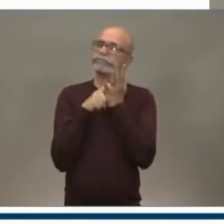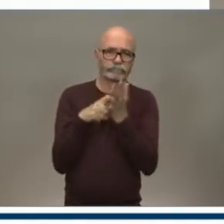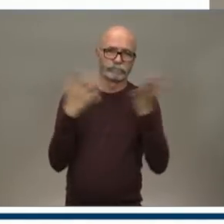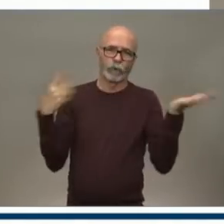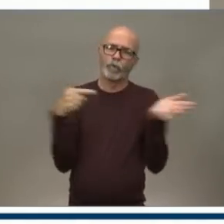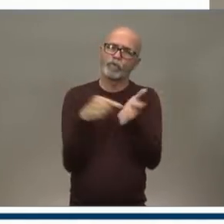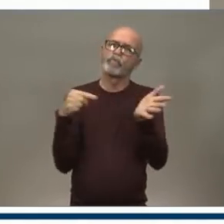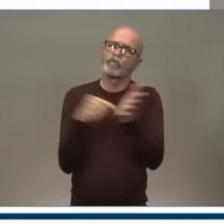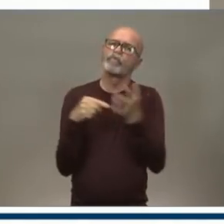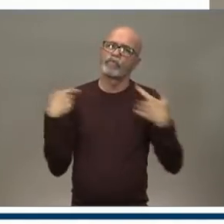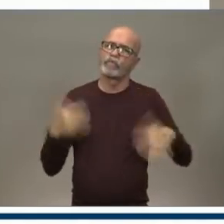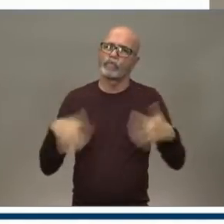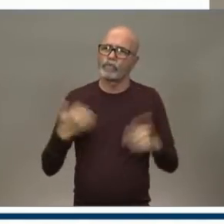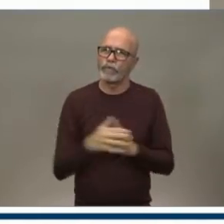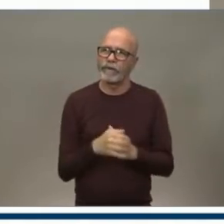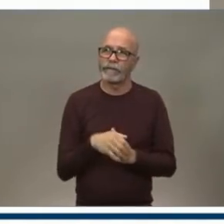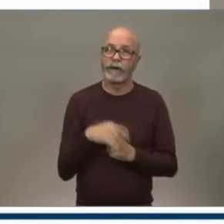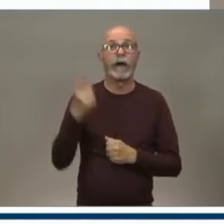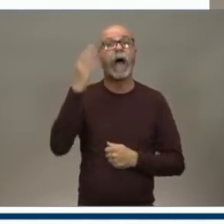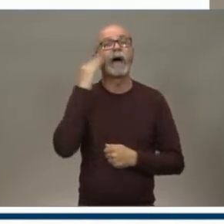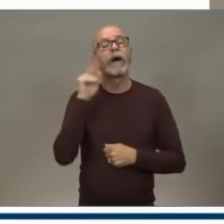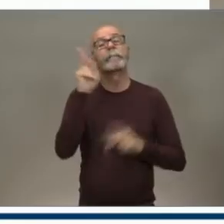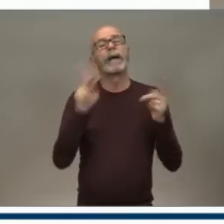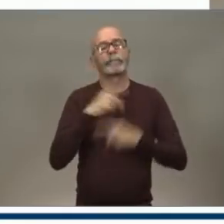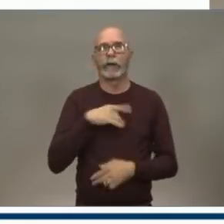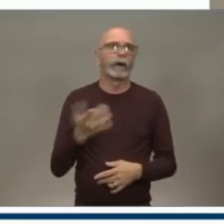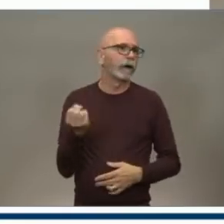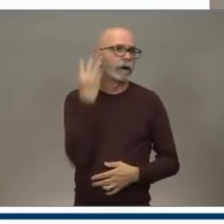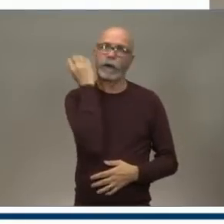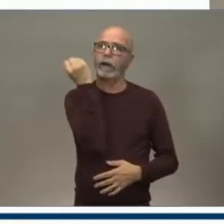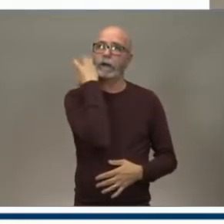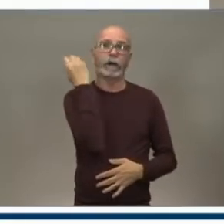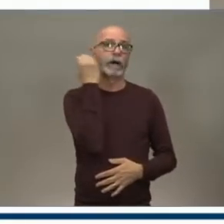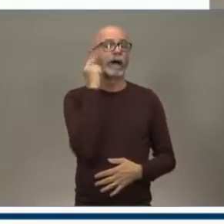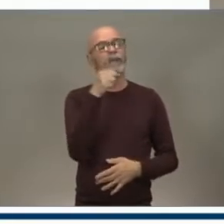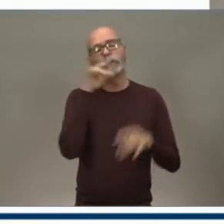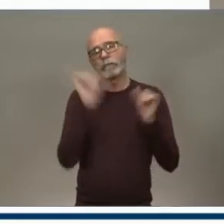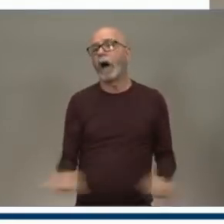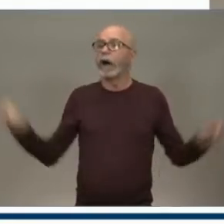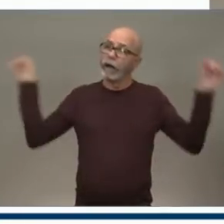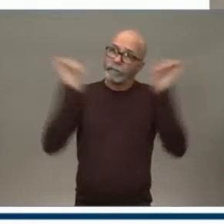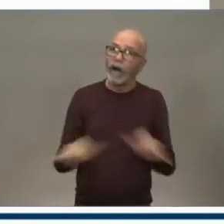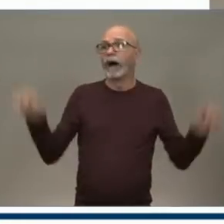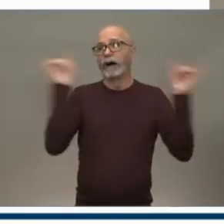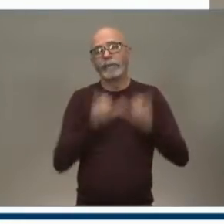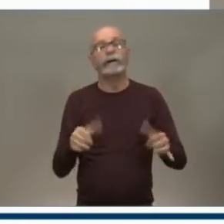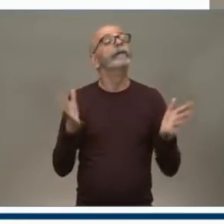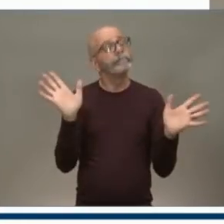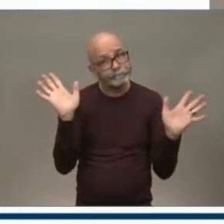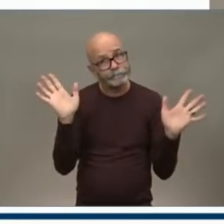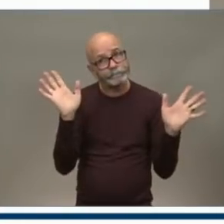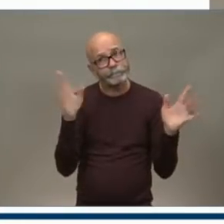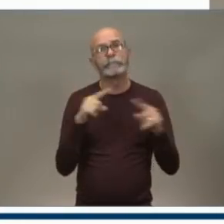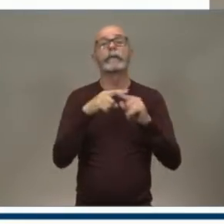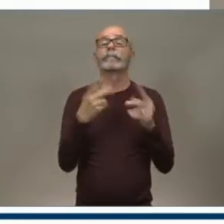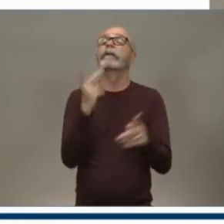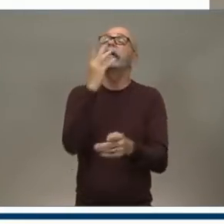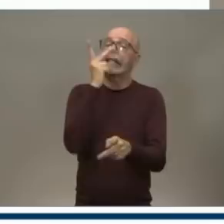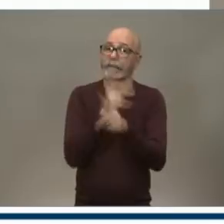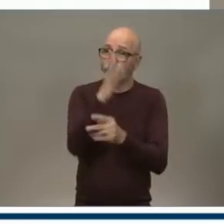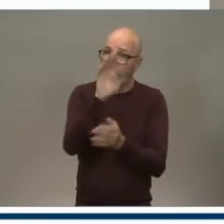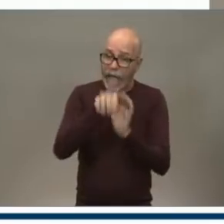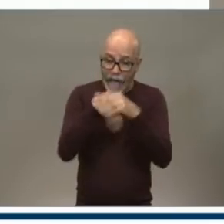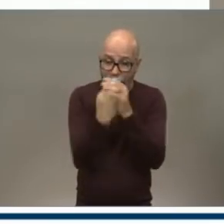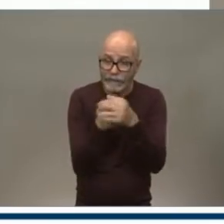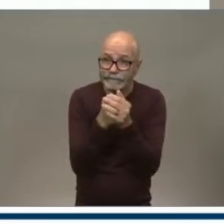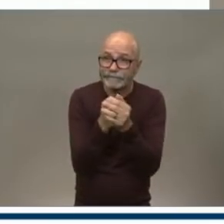you need to hear it again. We need to have frequent and thorough hand washing. We need everybody who can wear a mask to